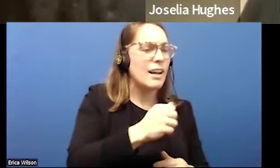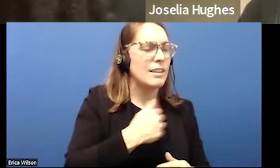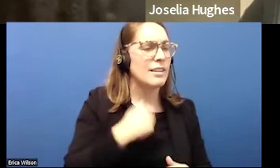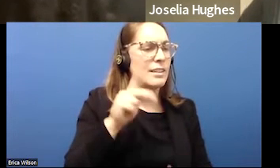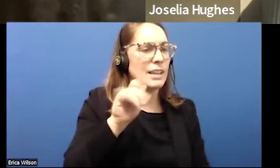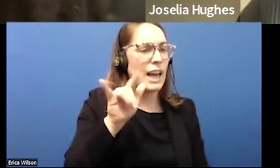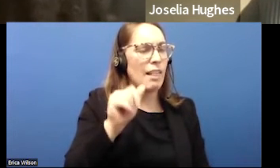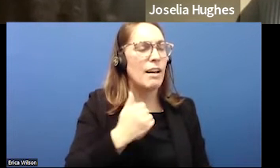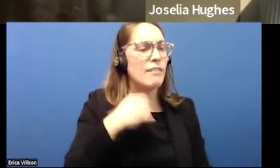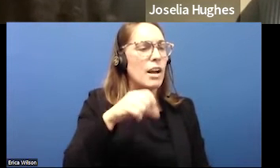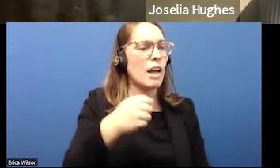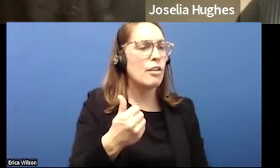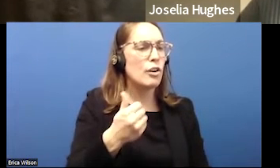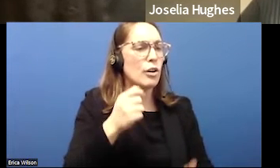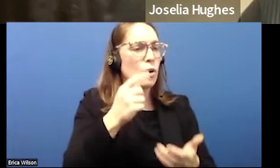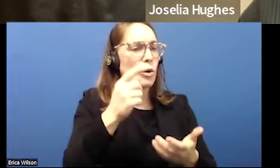another question.